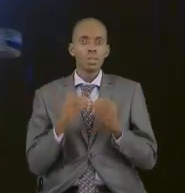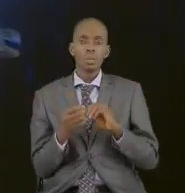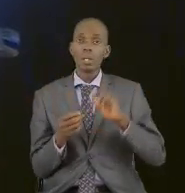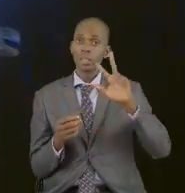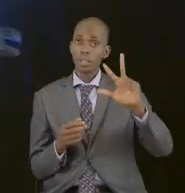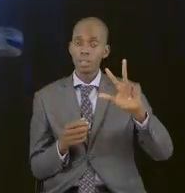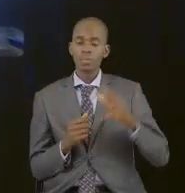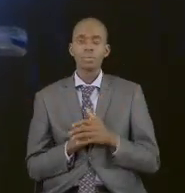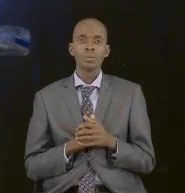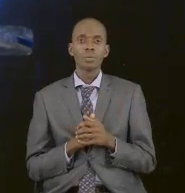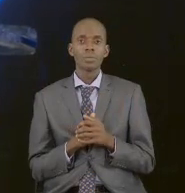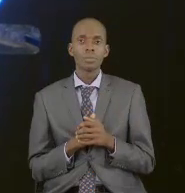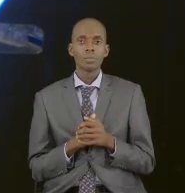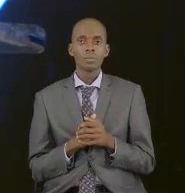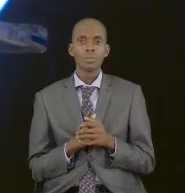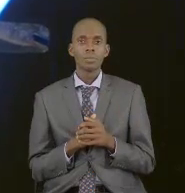Number three.